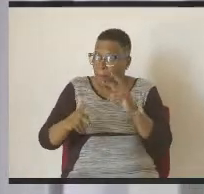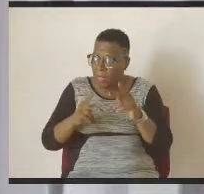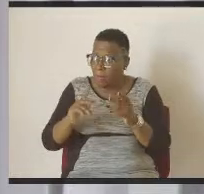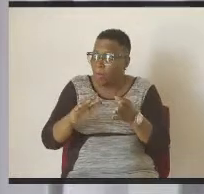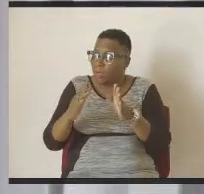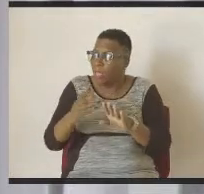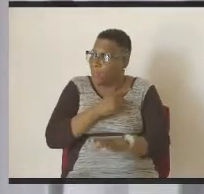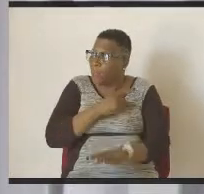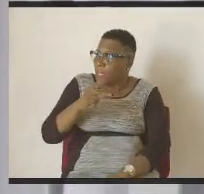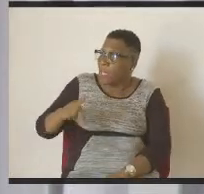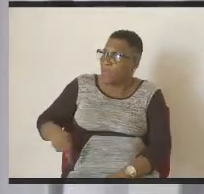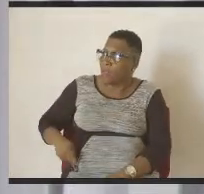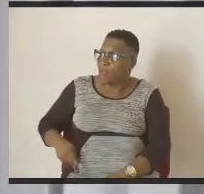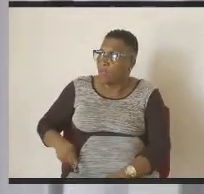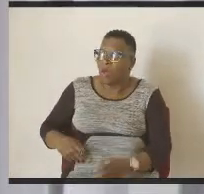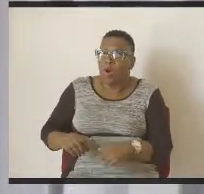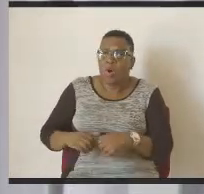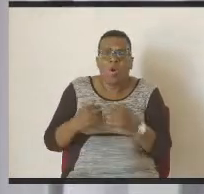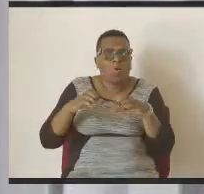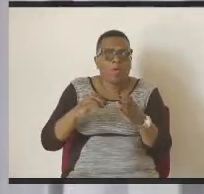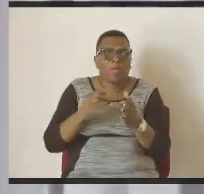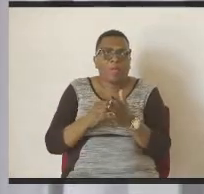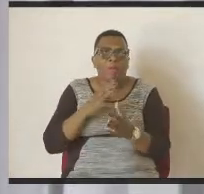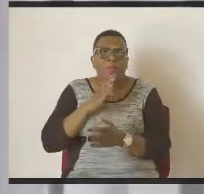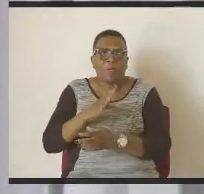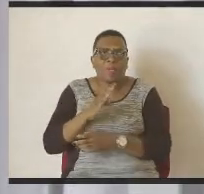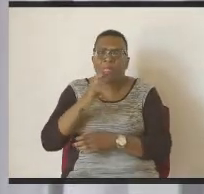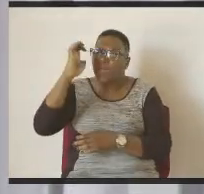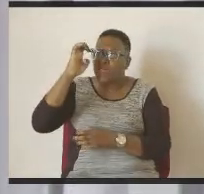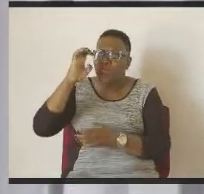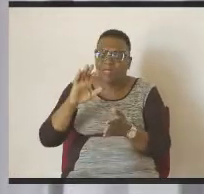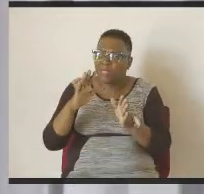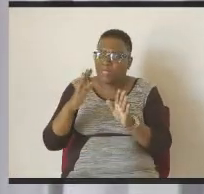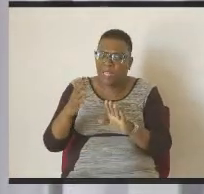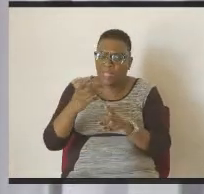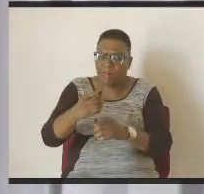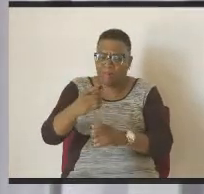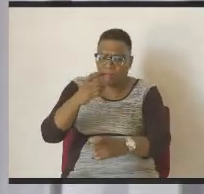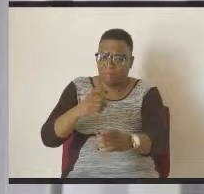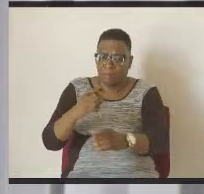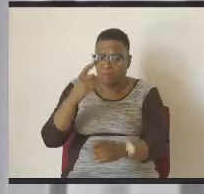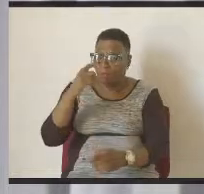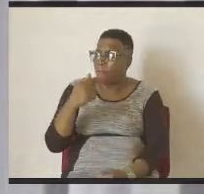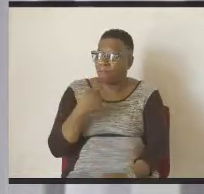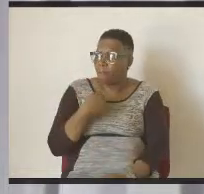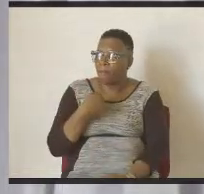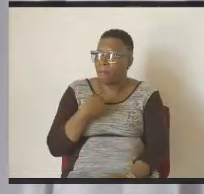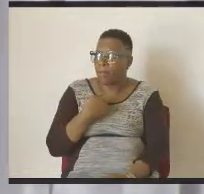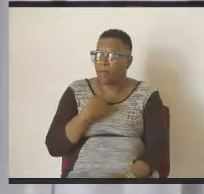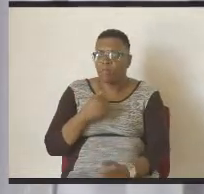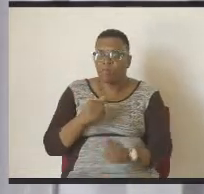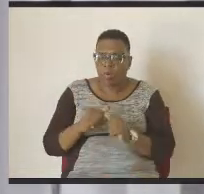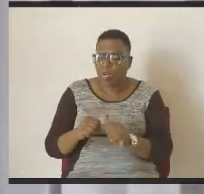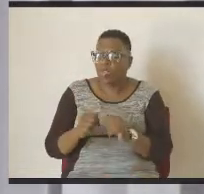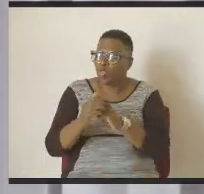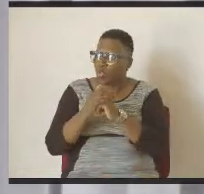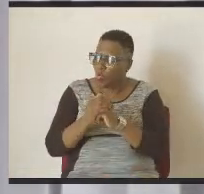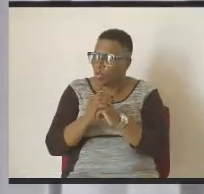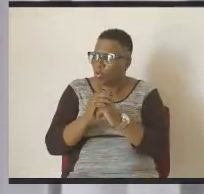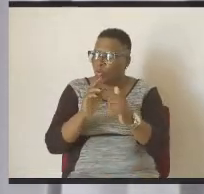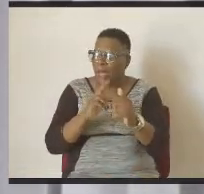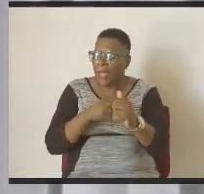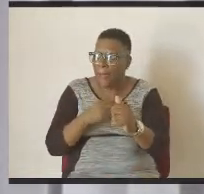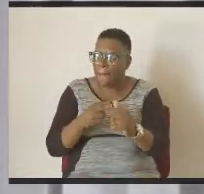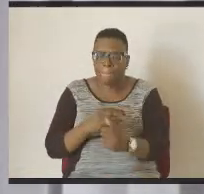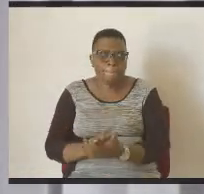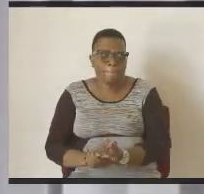a king, and can it be that he should die? How can it be? Hallelujah. We continue our worship this morning with a hymn.